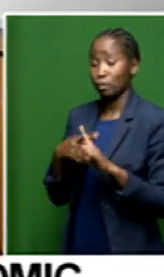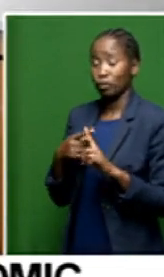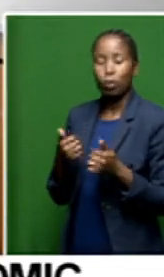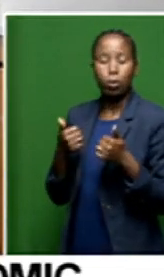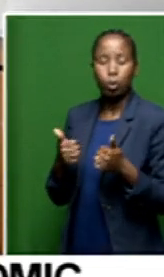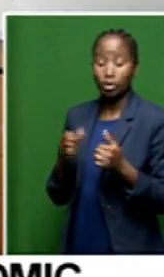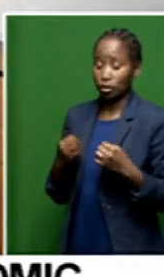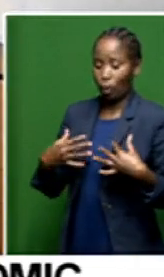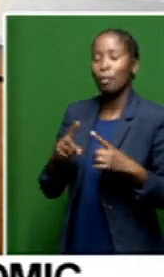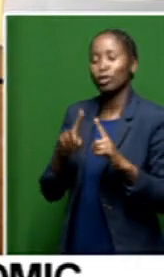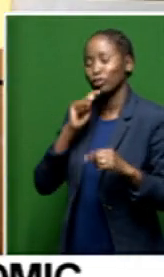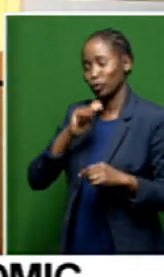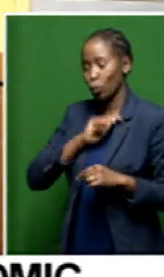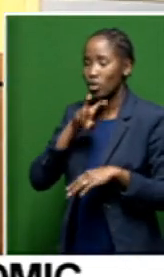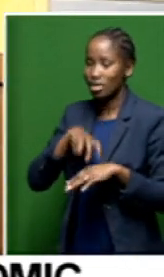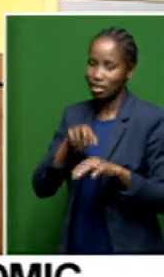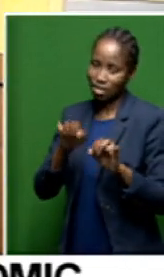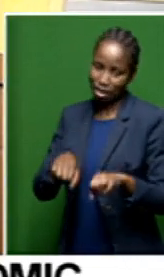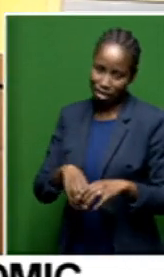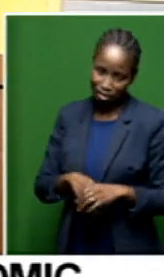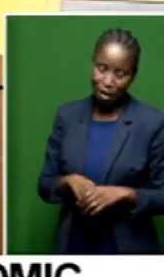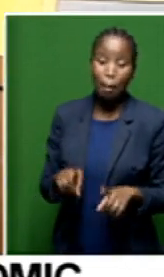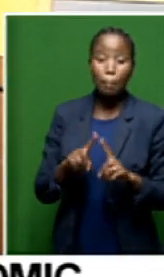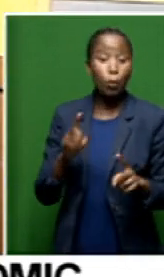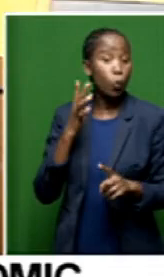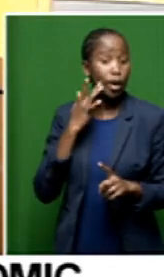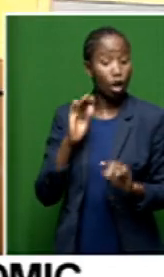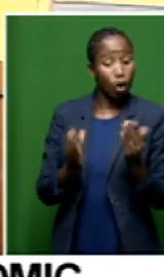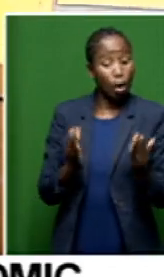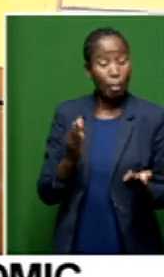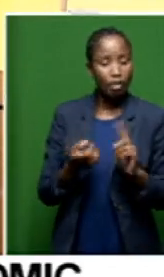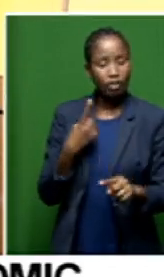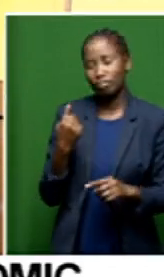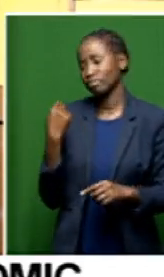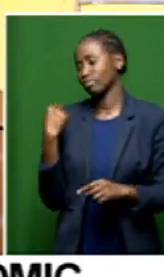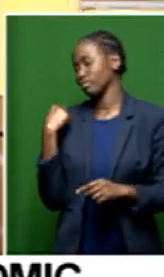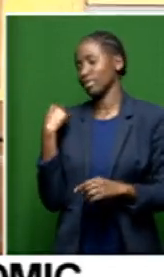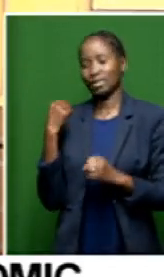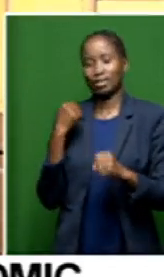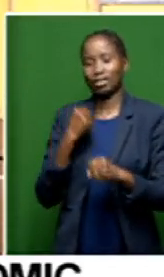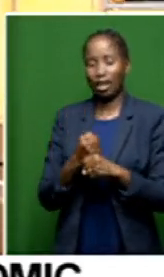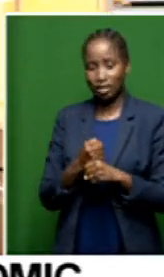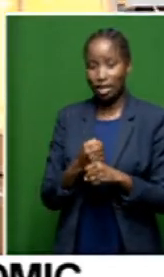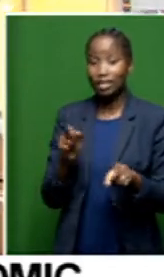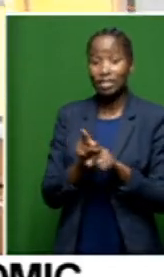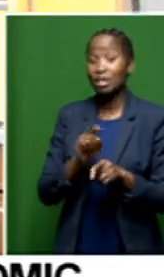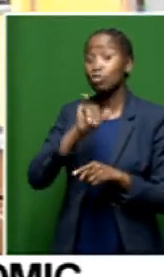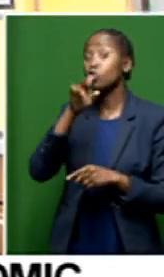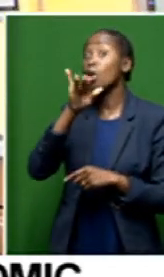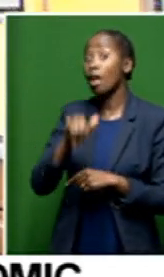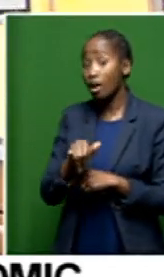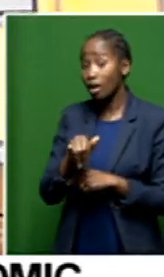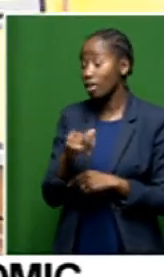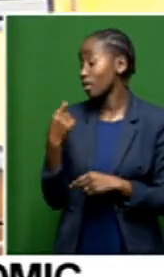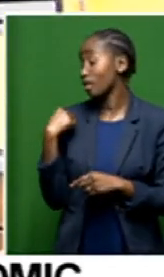needed. If we look back to where we were a year ago, when we look at where we were in July as well, and July was a